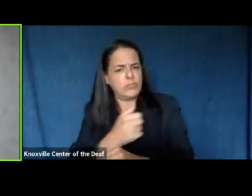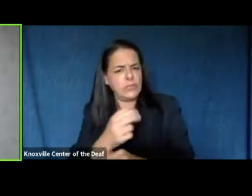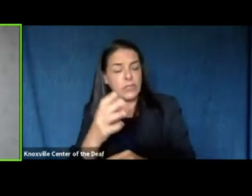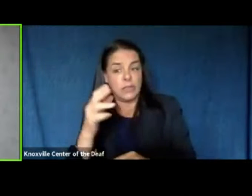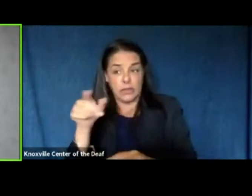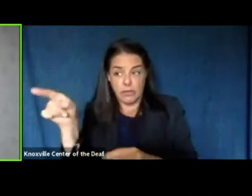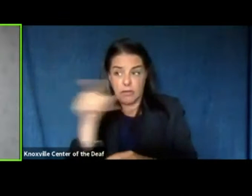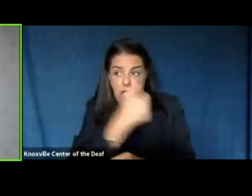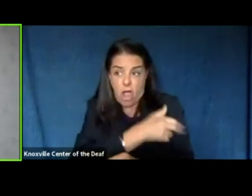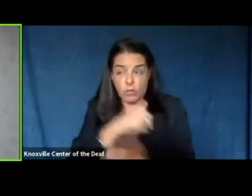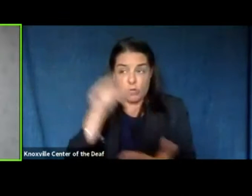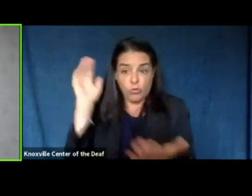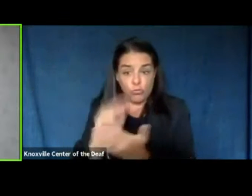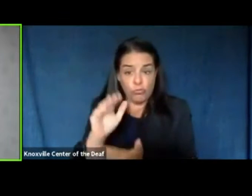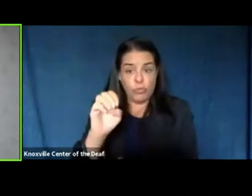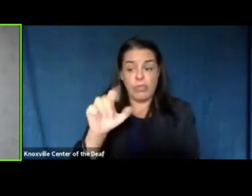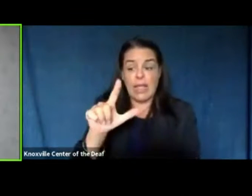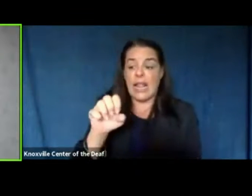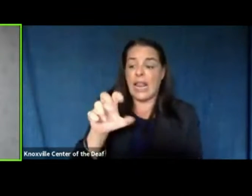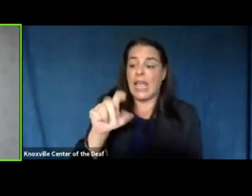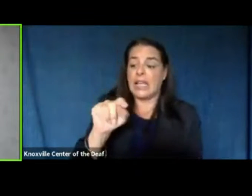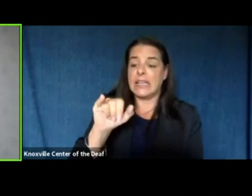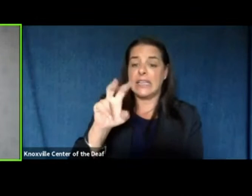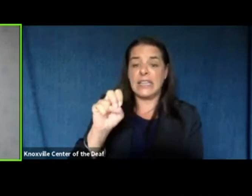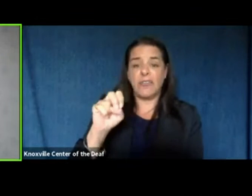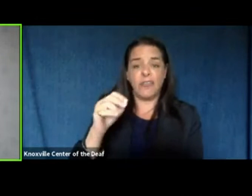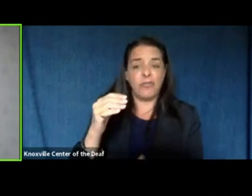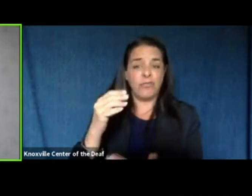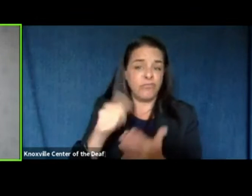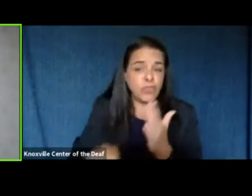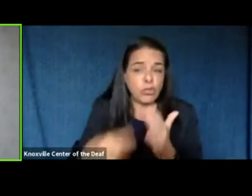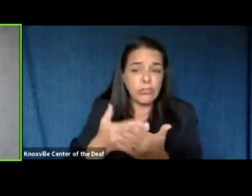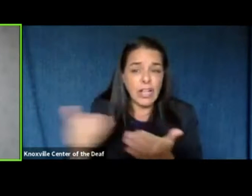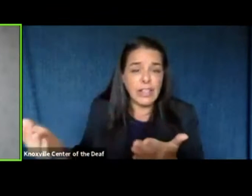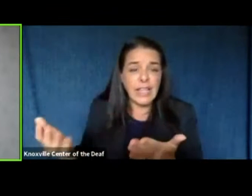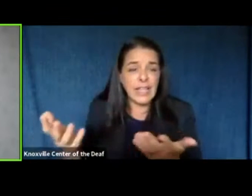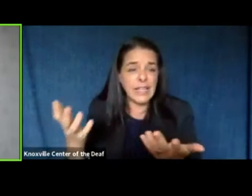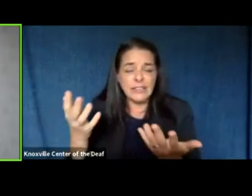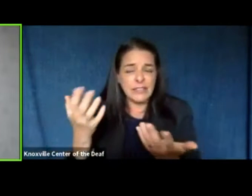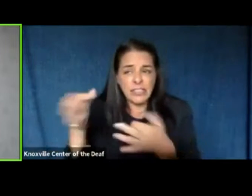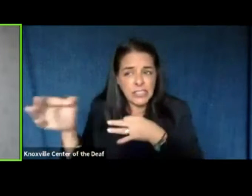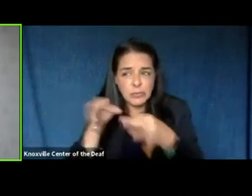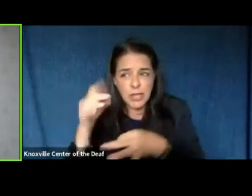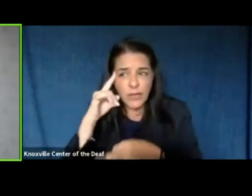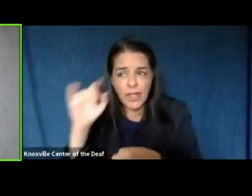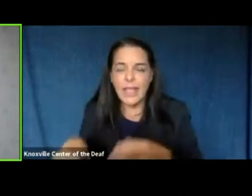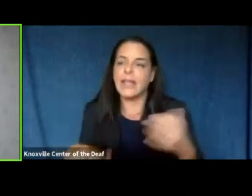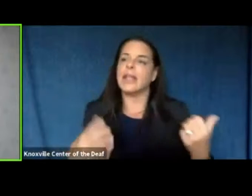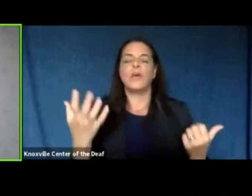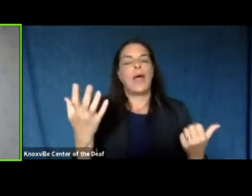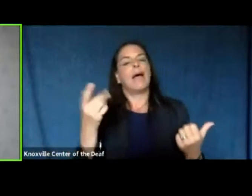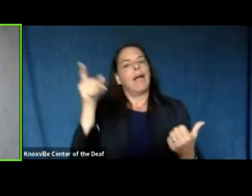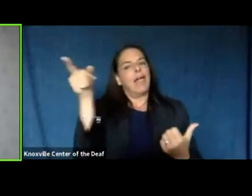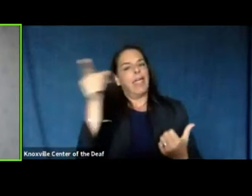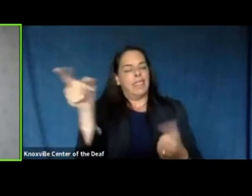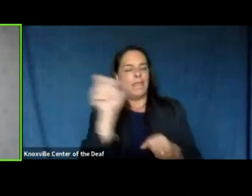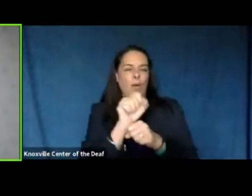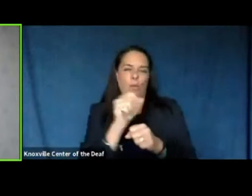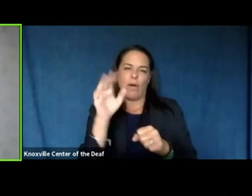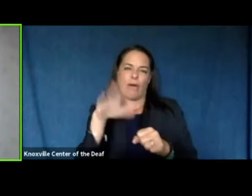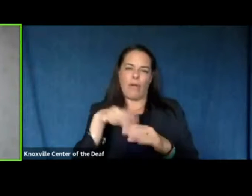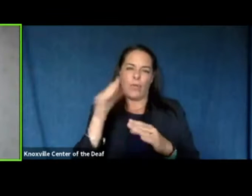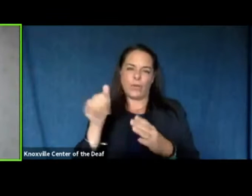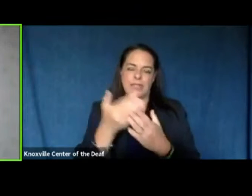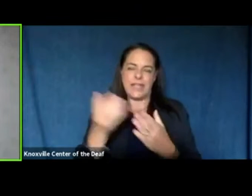an explanation for that? Hospitals are working together, like we said, every day, and I can't go into the details of their plan. We'll hopefully be able to get